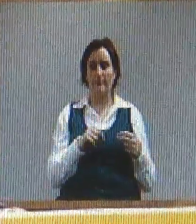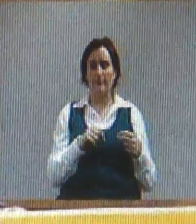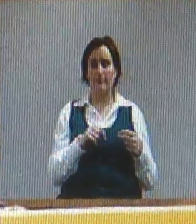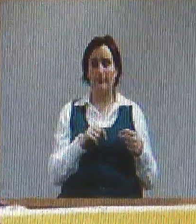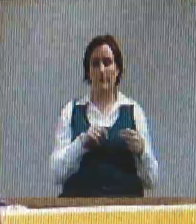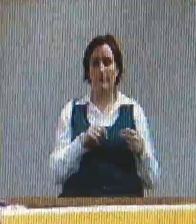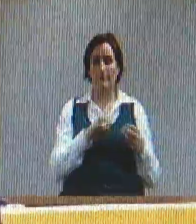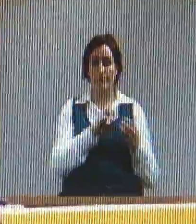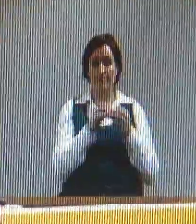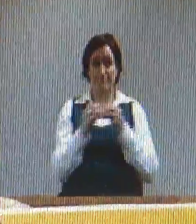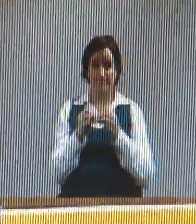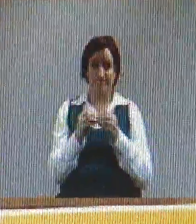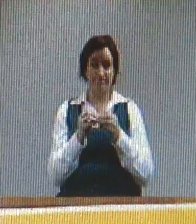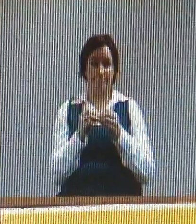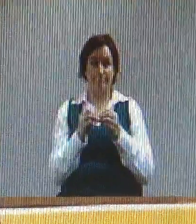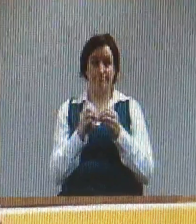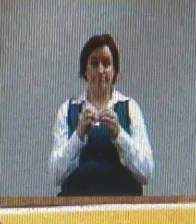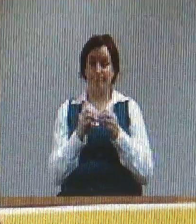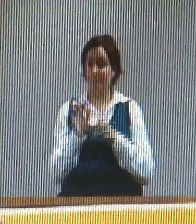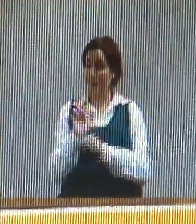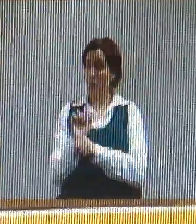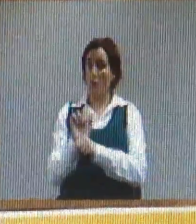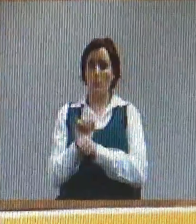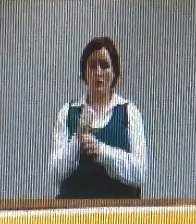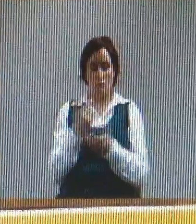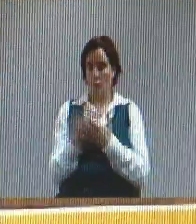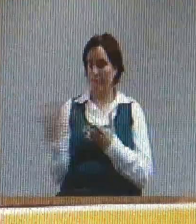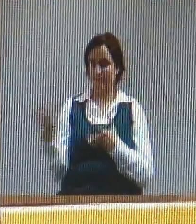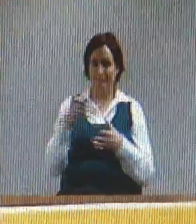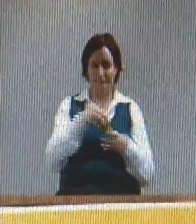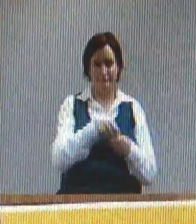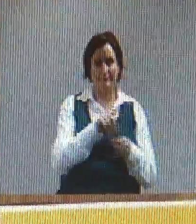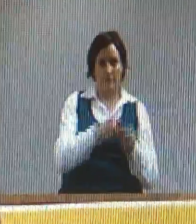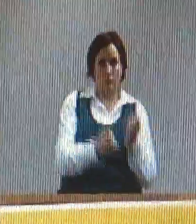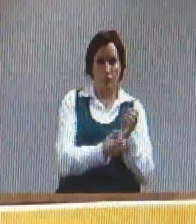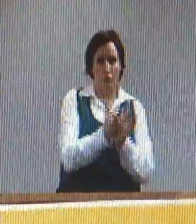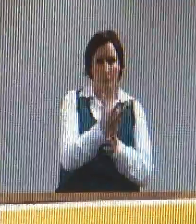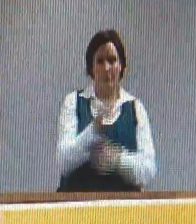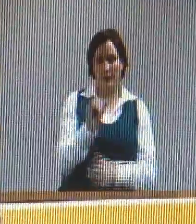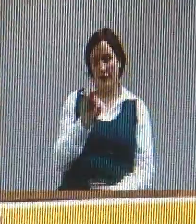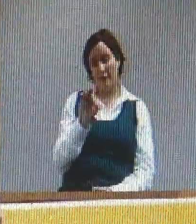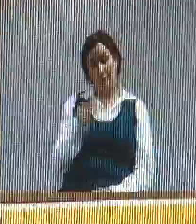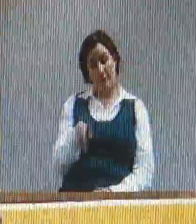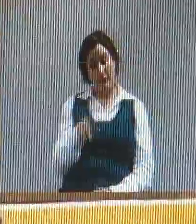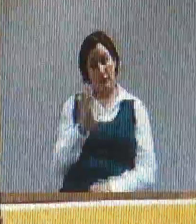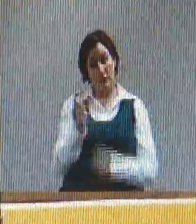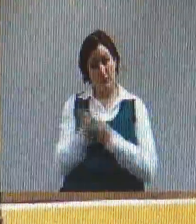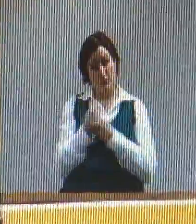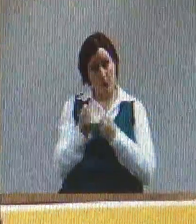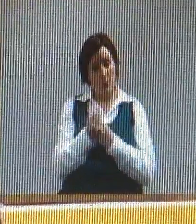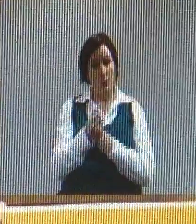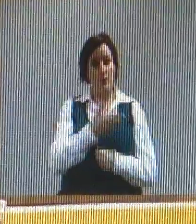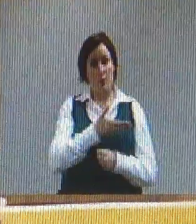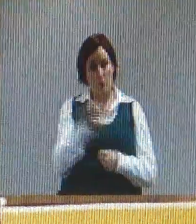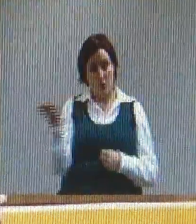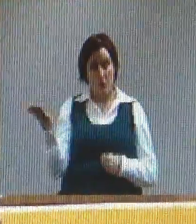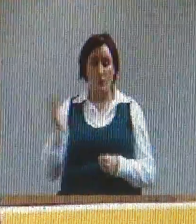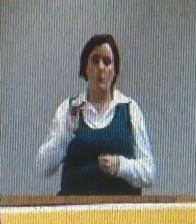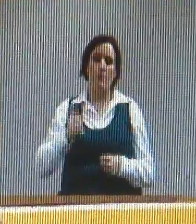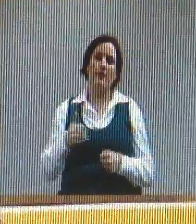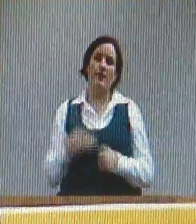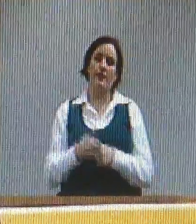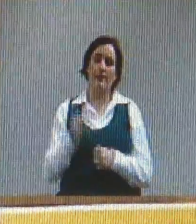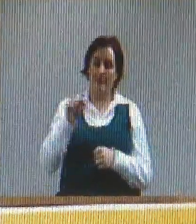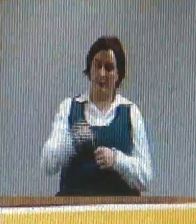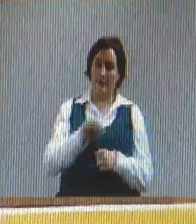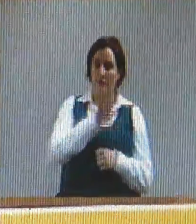enabling environment for all South Africans to work and prosper. The IFP supports all women in South Africa and